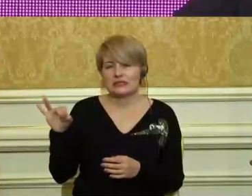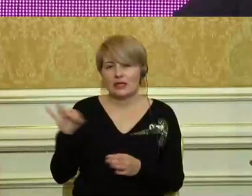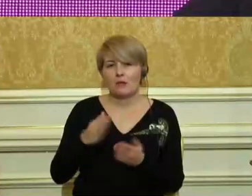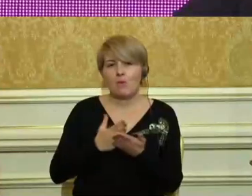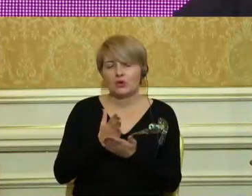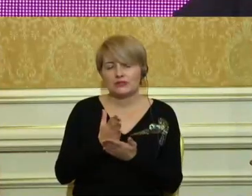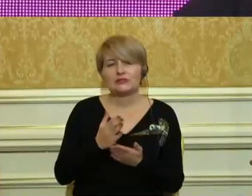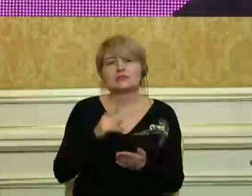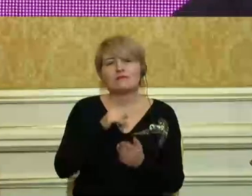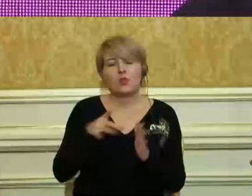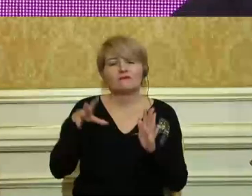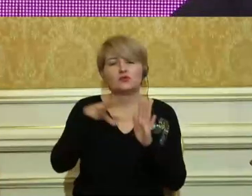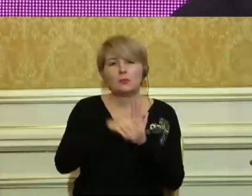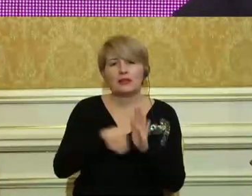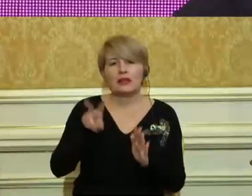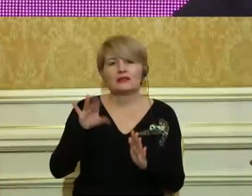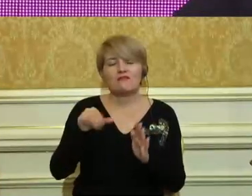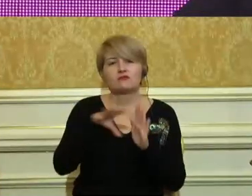former vice,